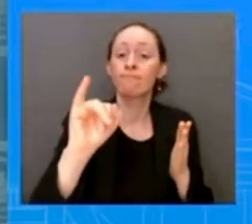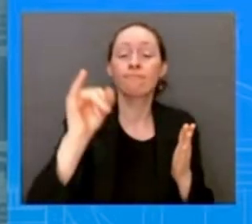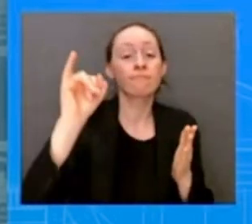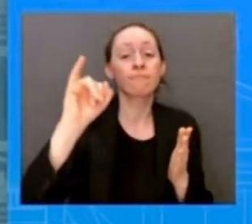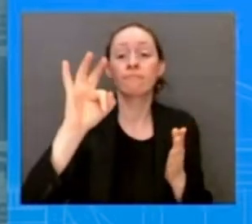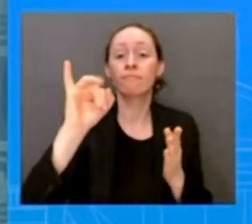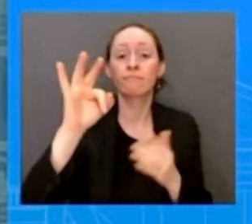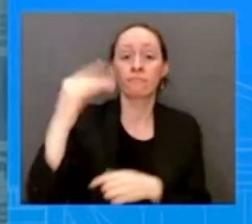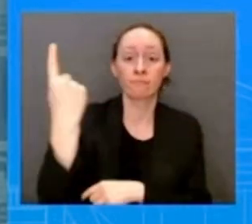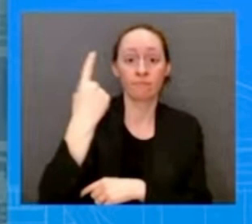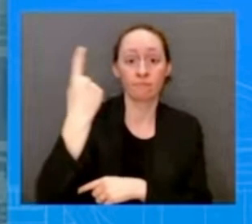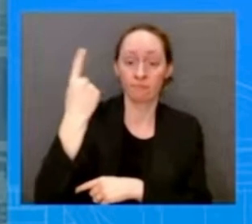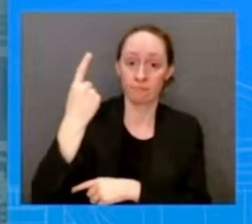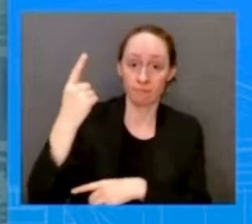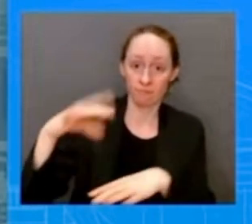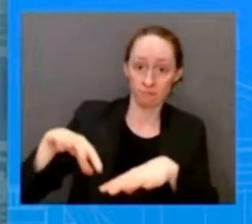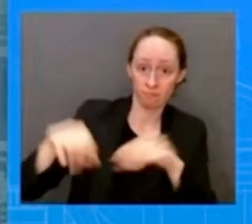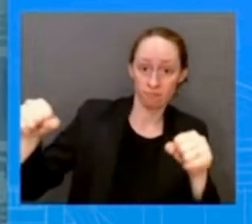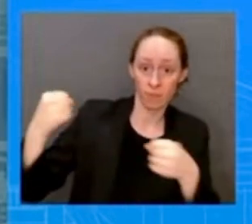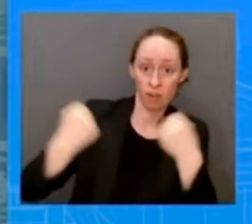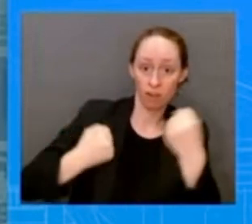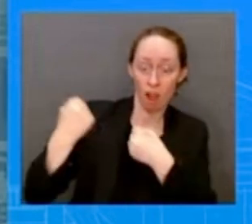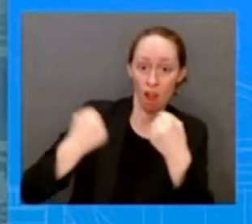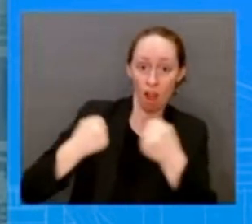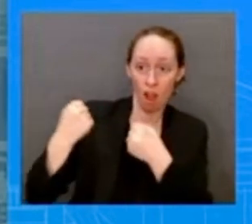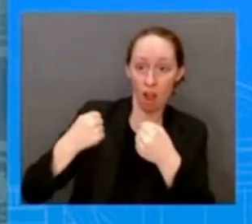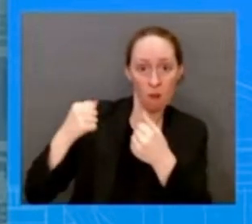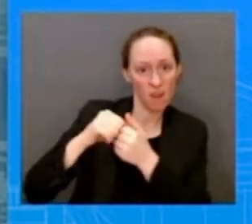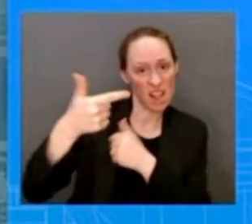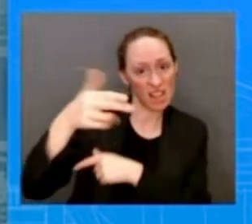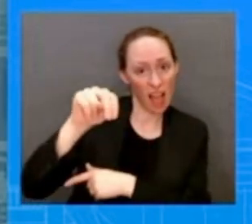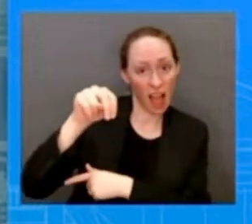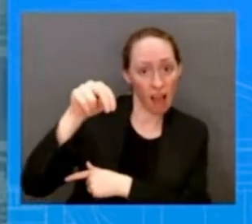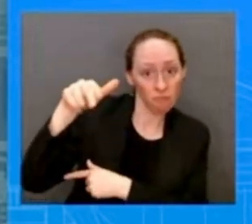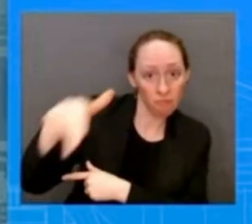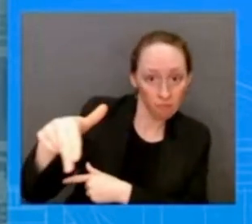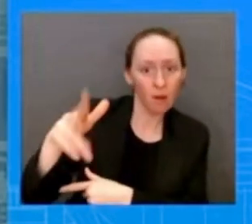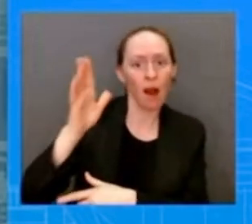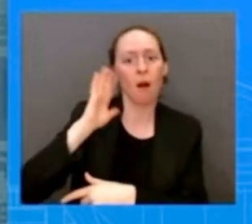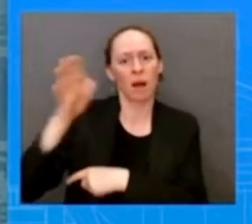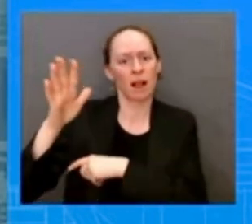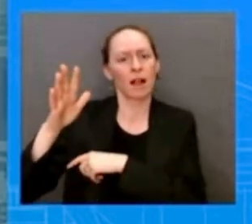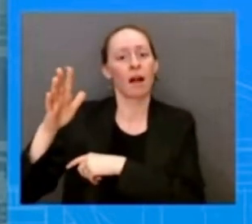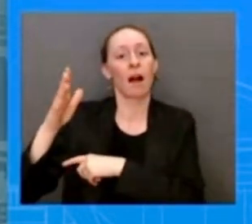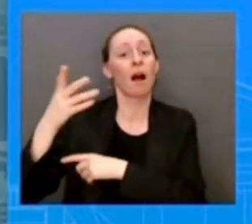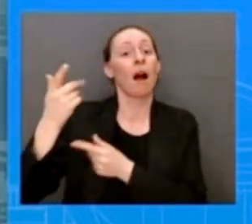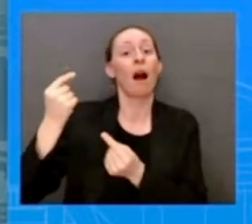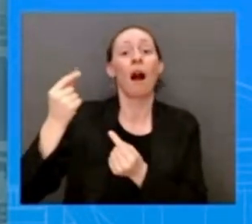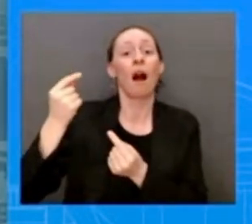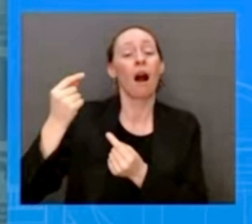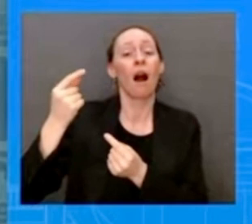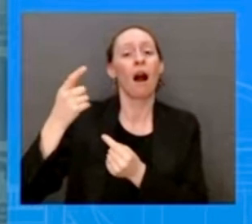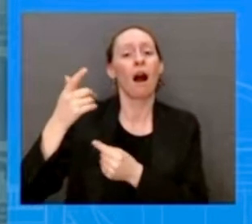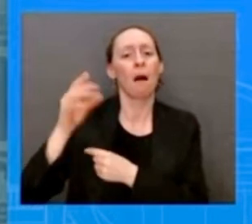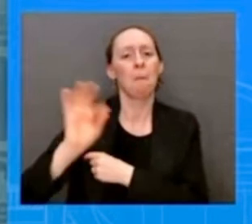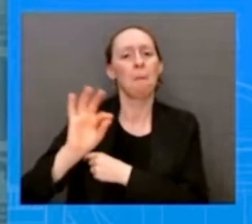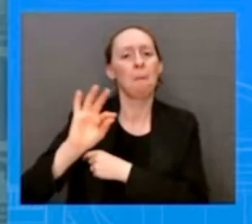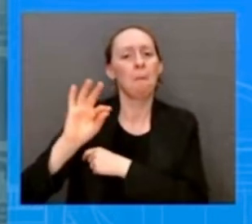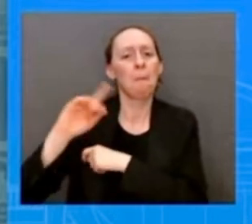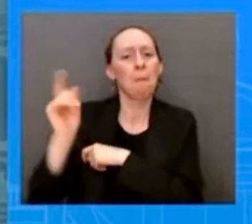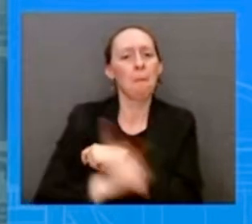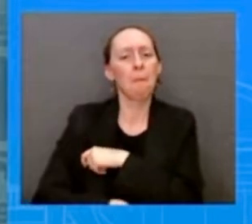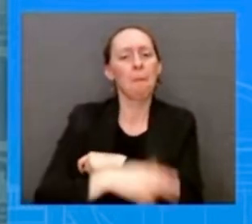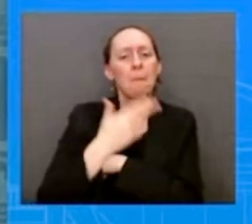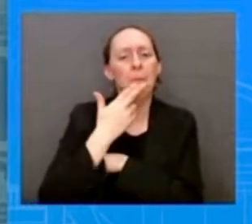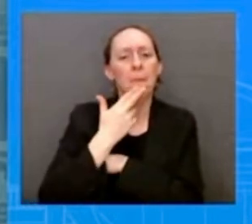H.R. 51, which would have made D.C. the 51st state. That is something that he still very much supports, and we're